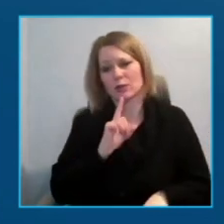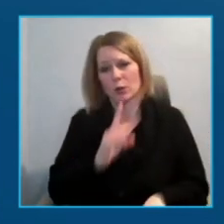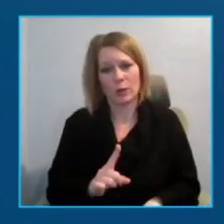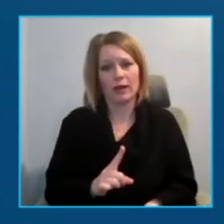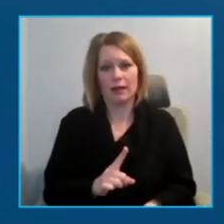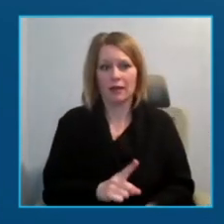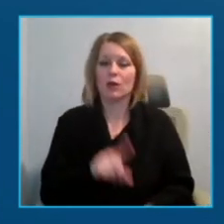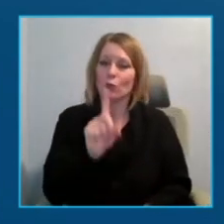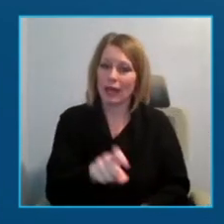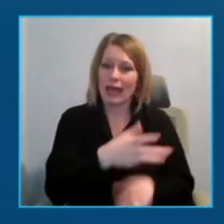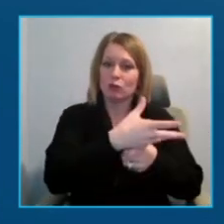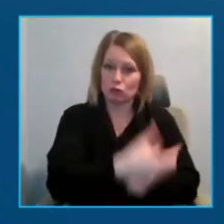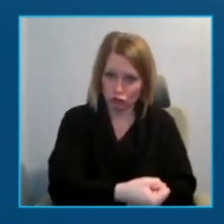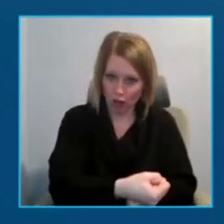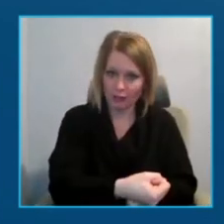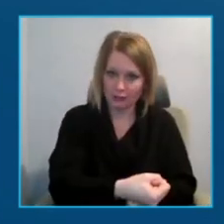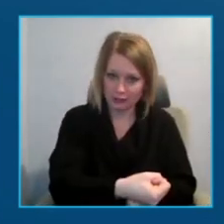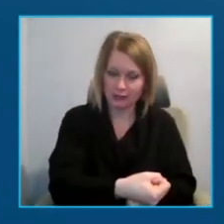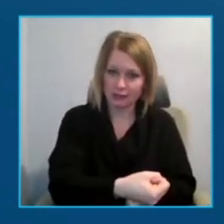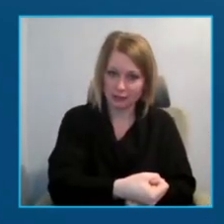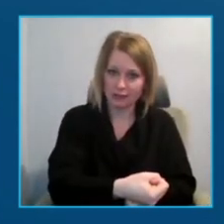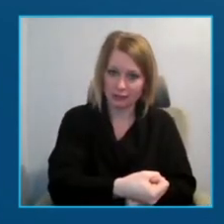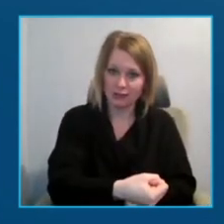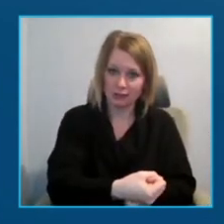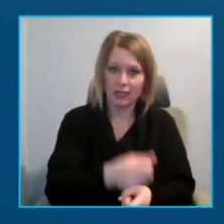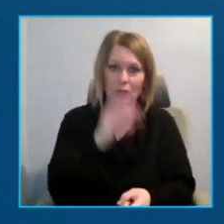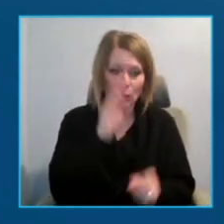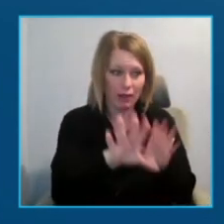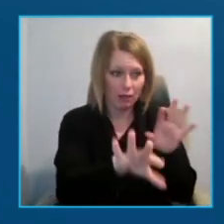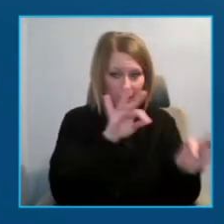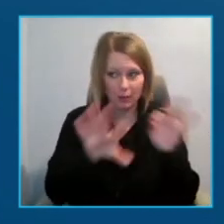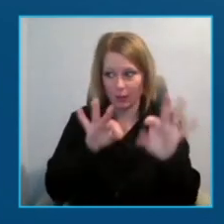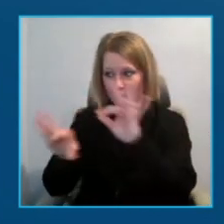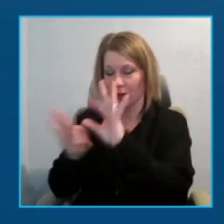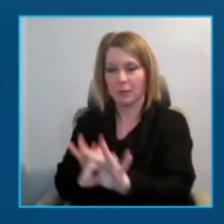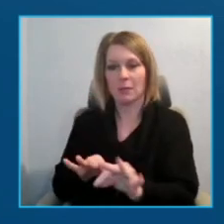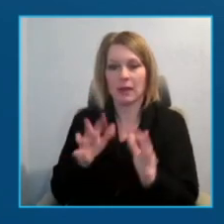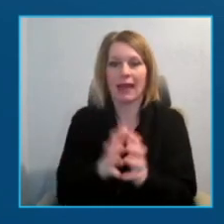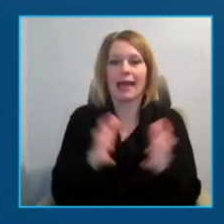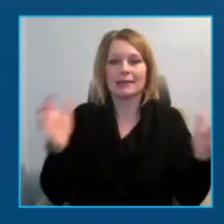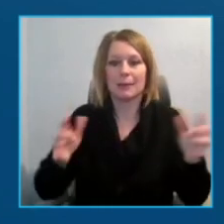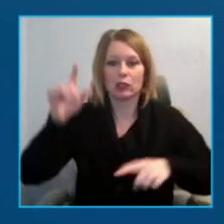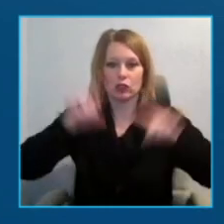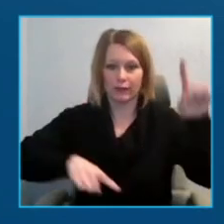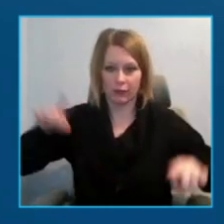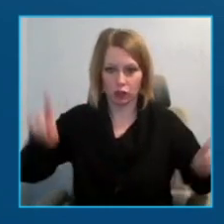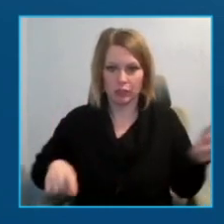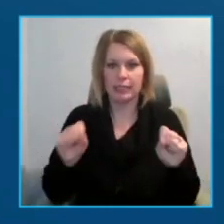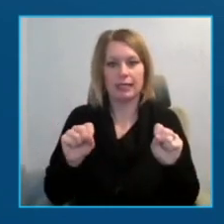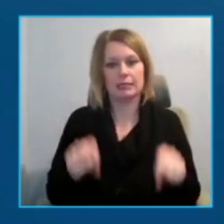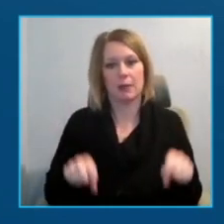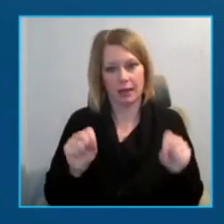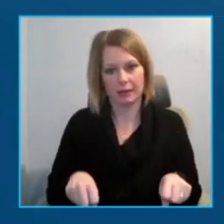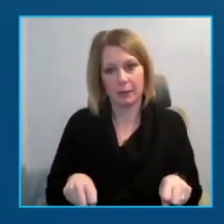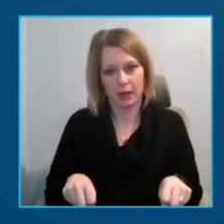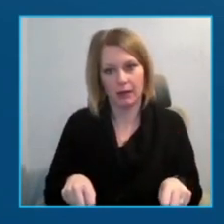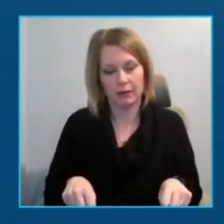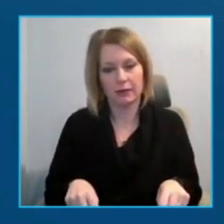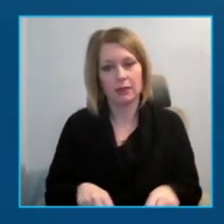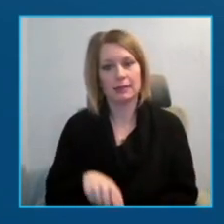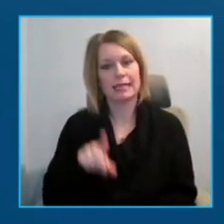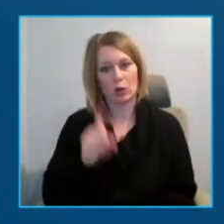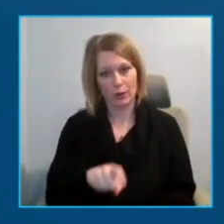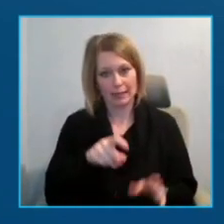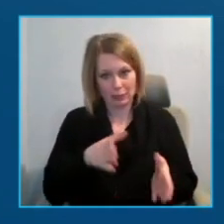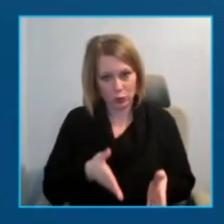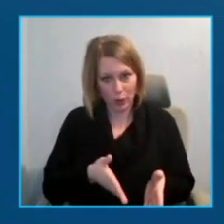of the demographics and as many of the people that need to be included in this process, we need to allow them the space to